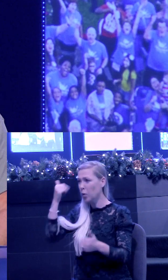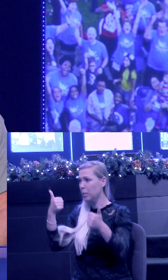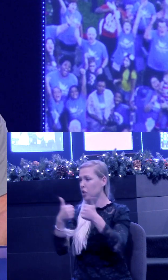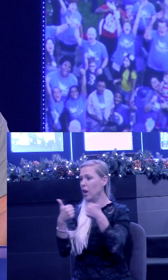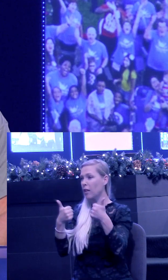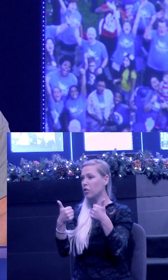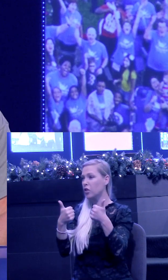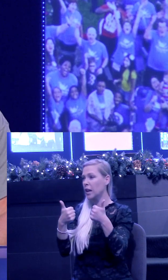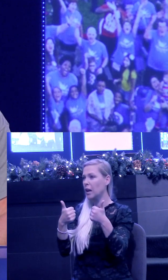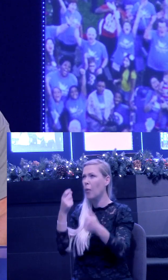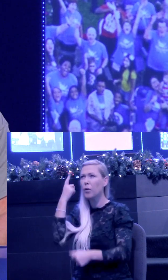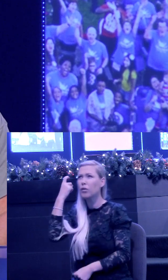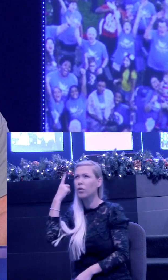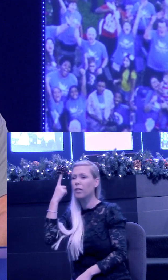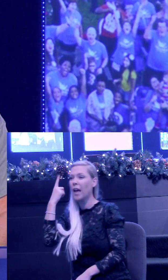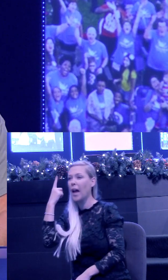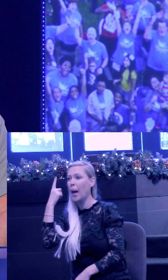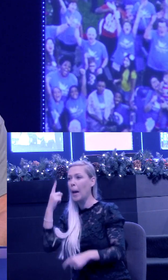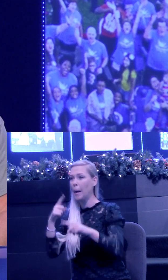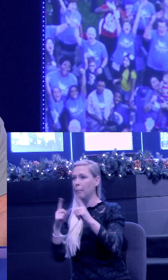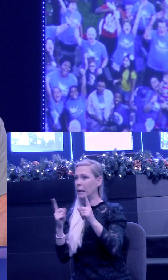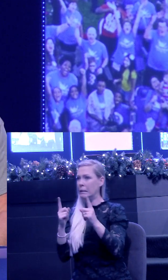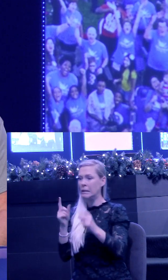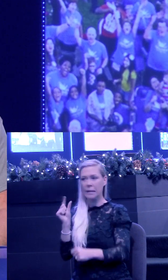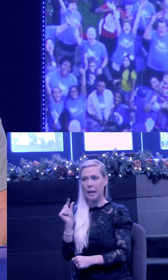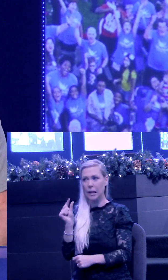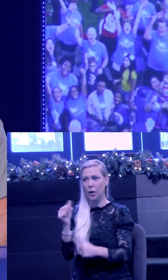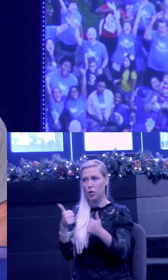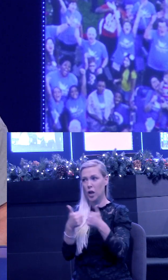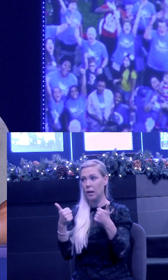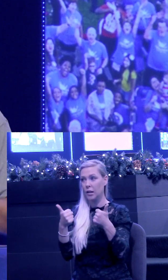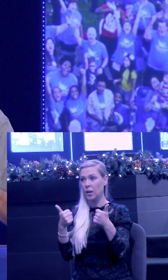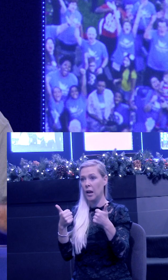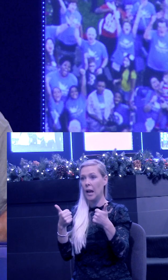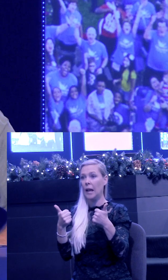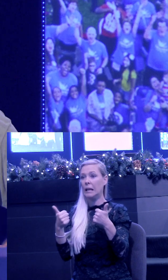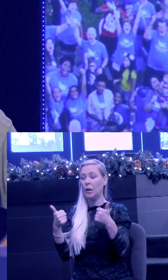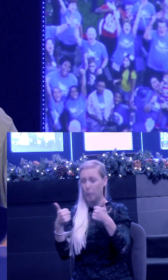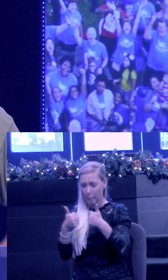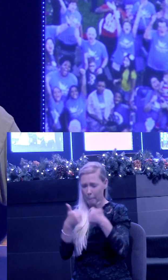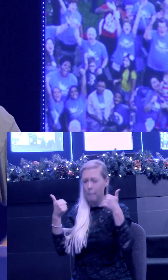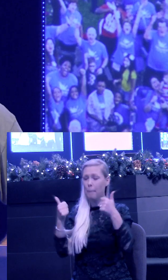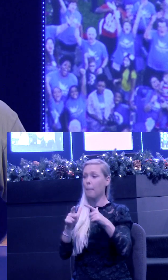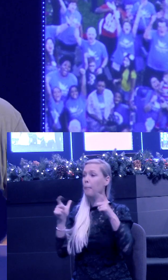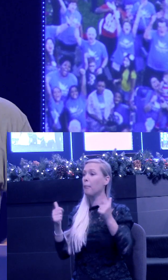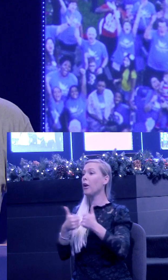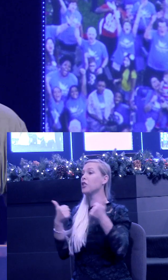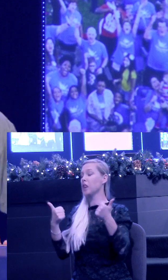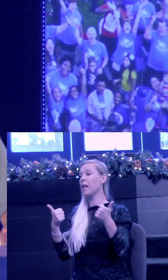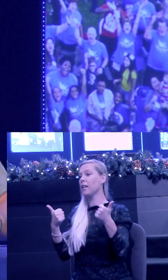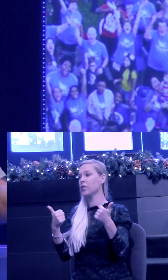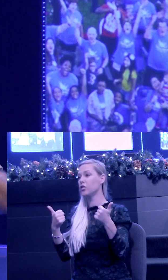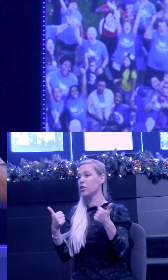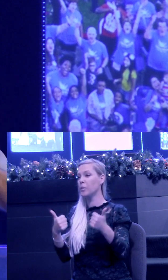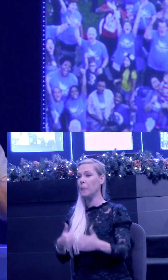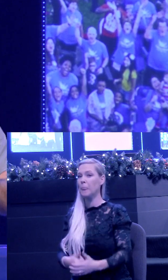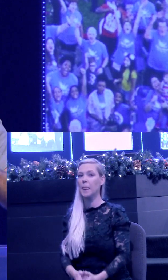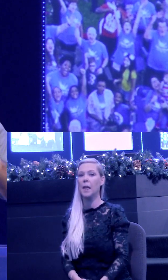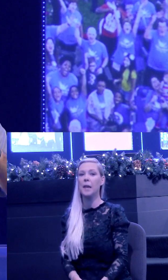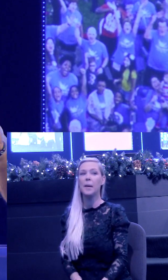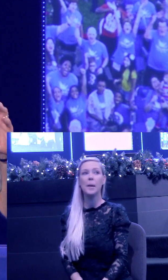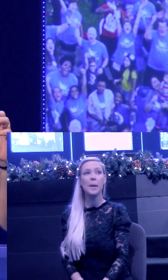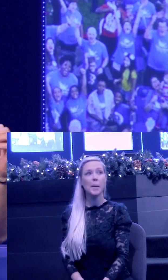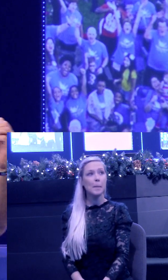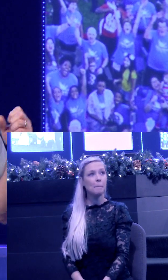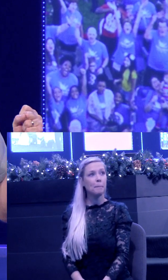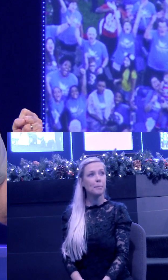and we understood that. And it was more than a little challenge. It was a battle is what it was. And it was the forces